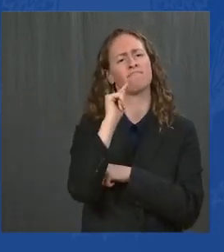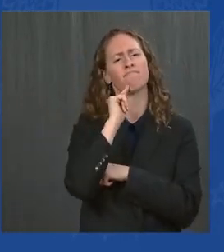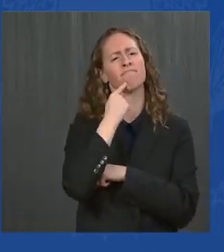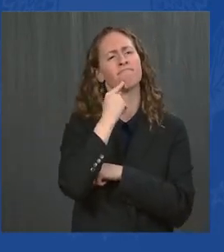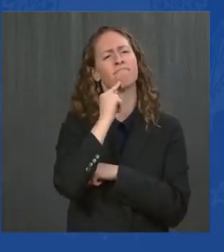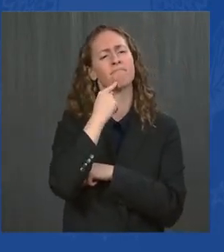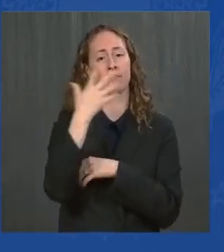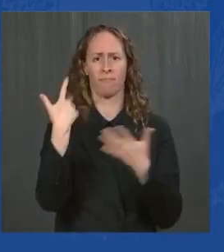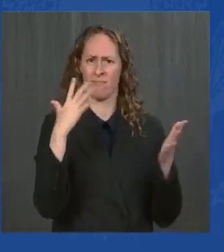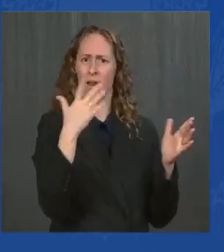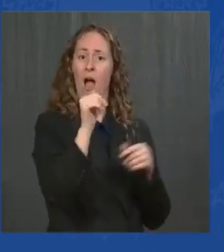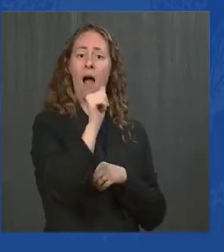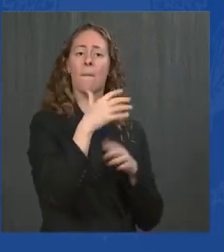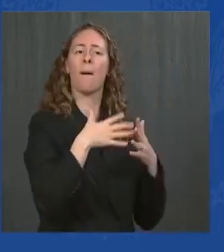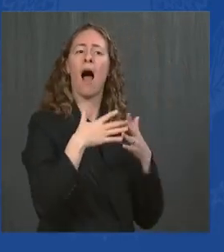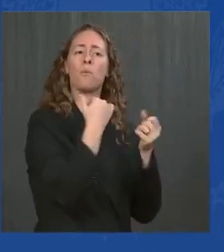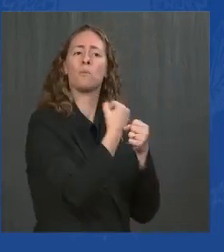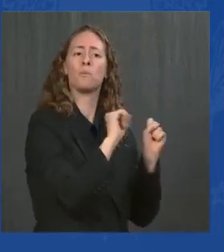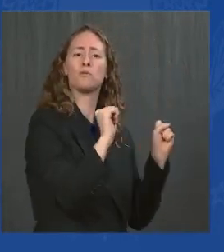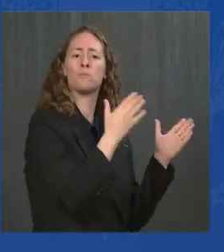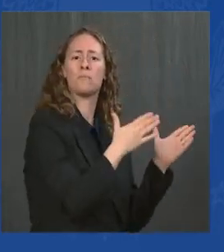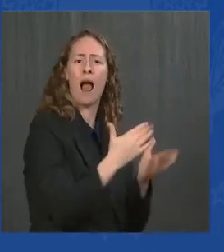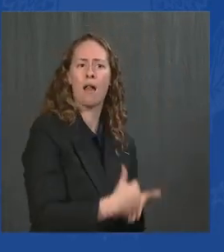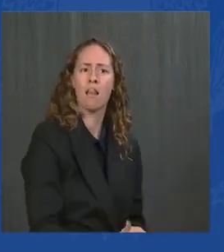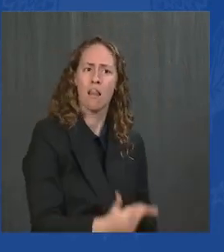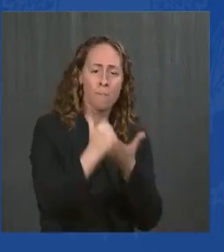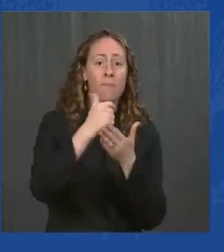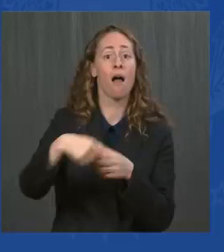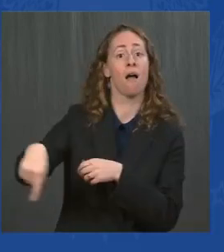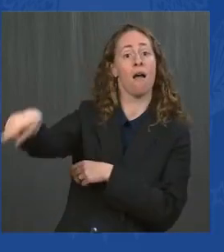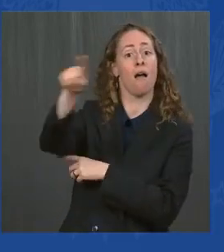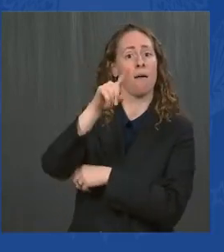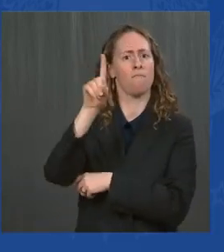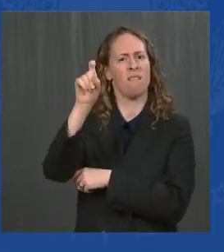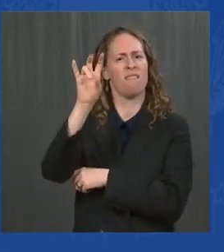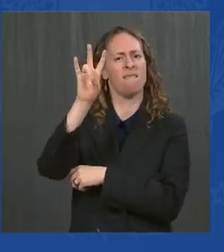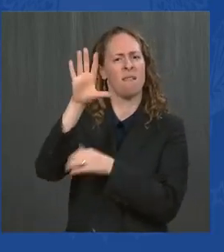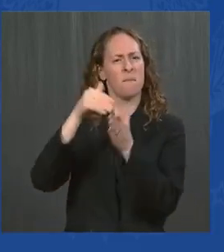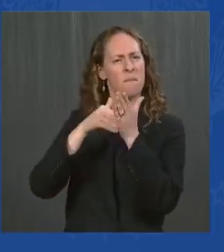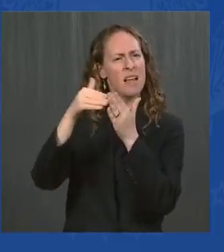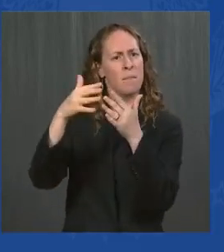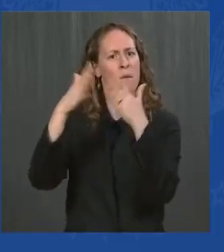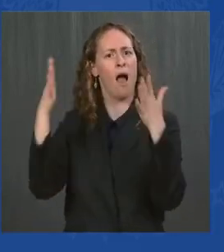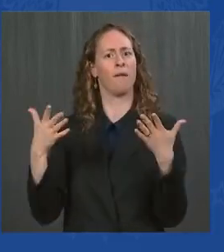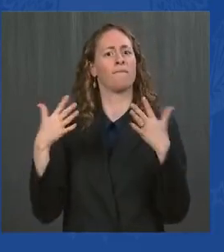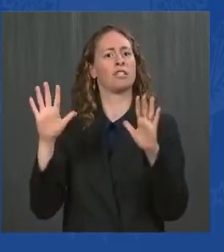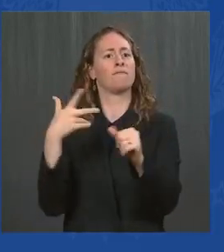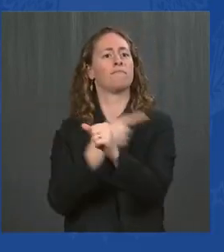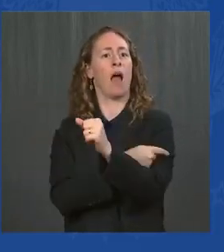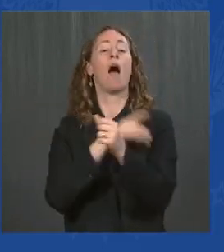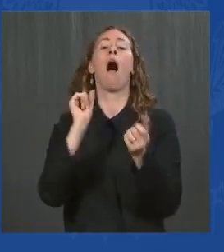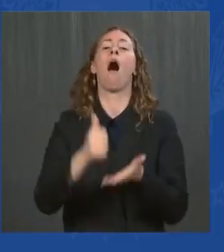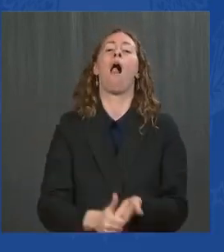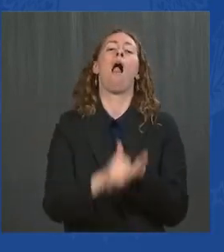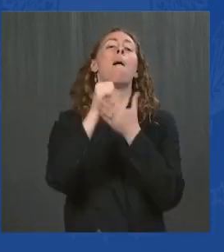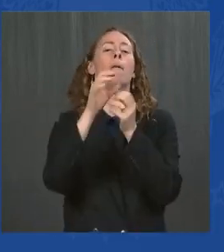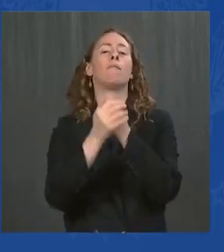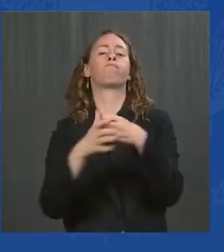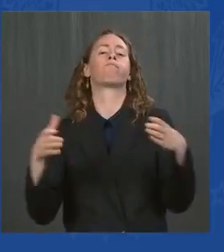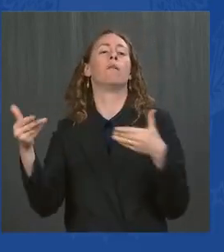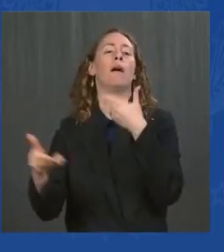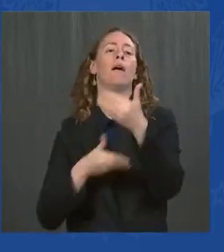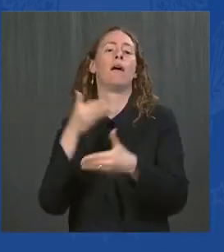vaccinating 175 million people make our economy capable of growing and adding jobs even in the face of